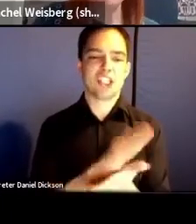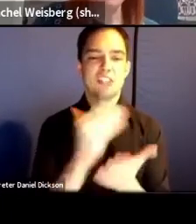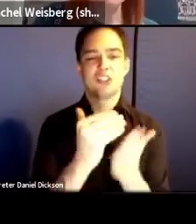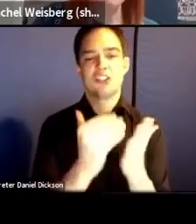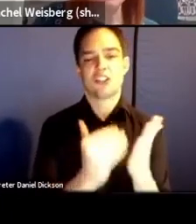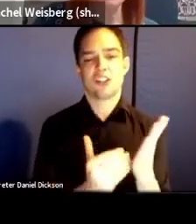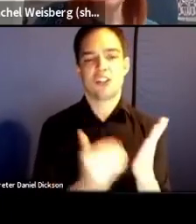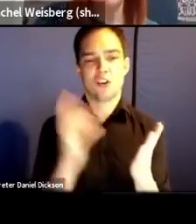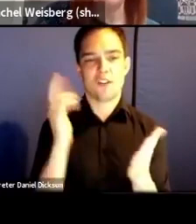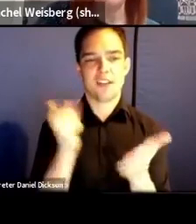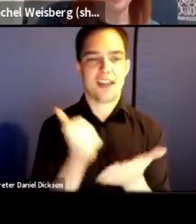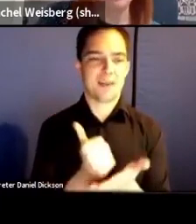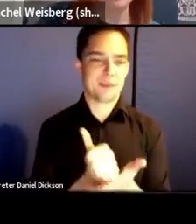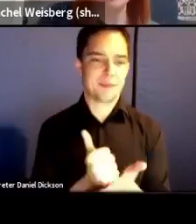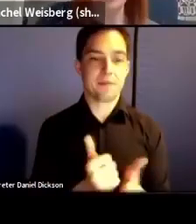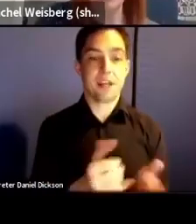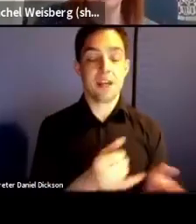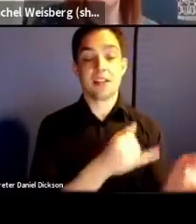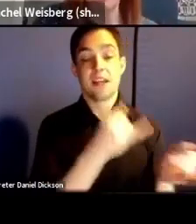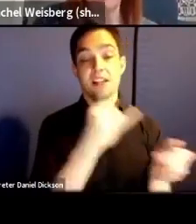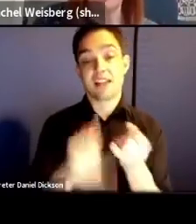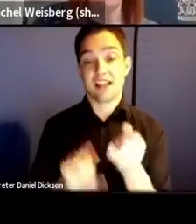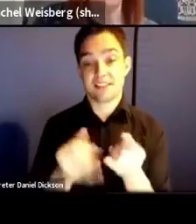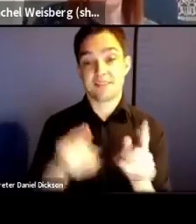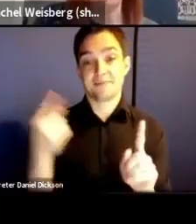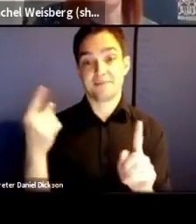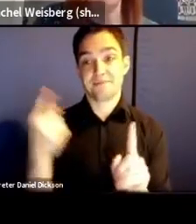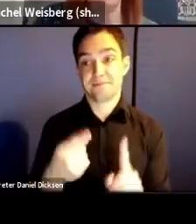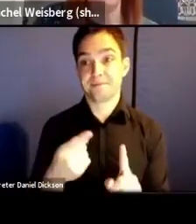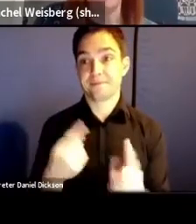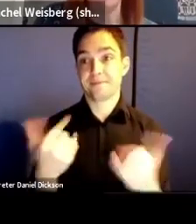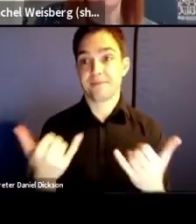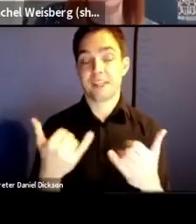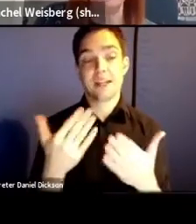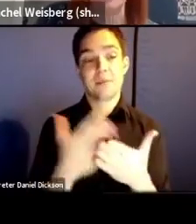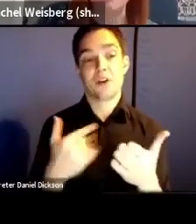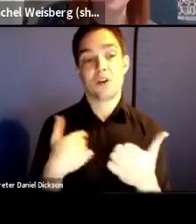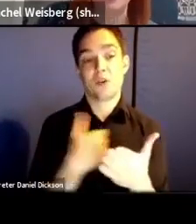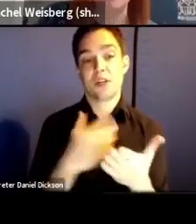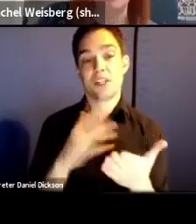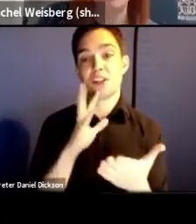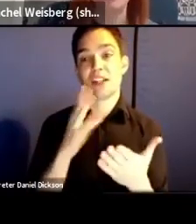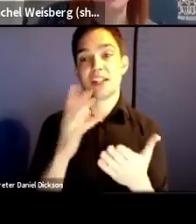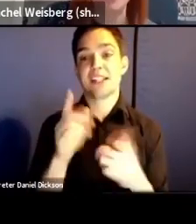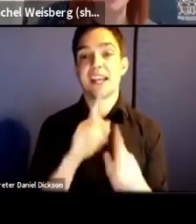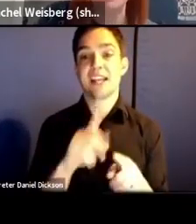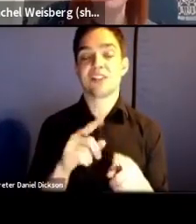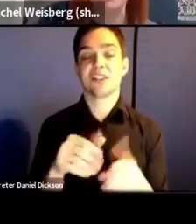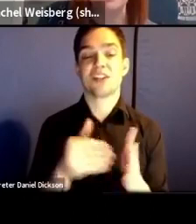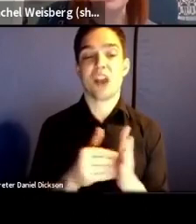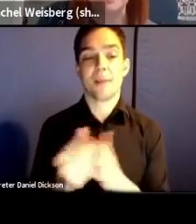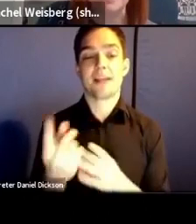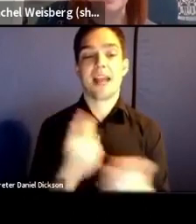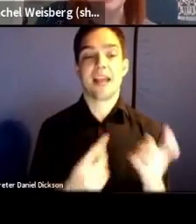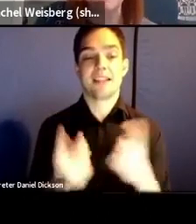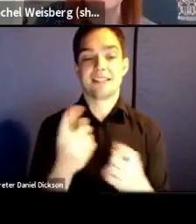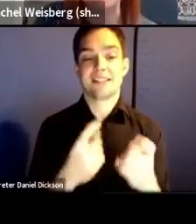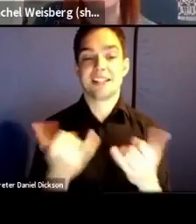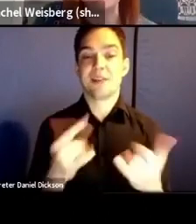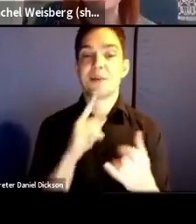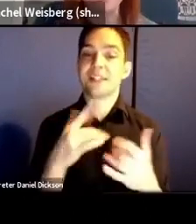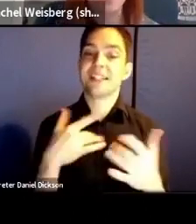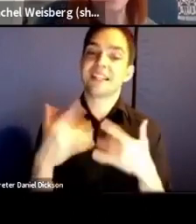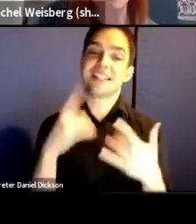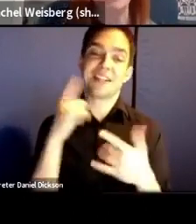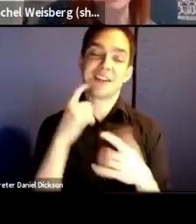So that takes us to the end of the portion where we talk and answer commonly asked questions. And now we're really excited to hear